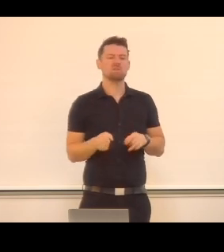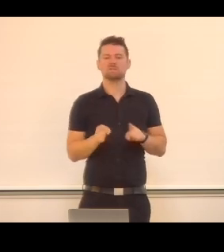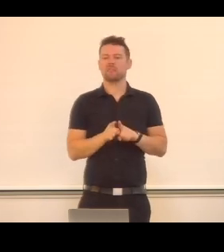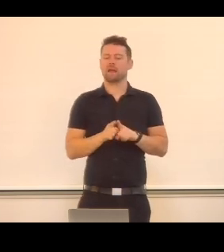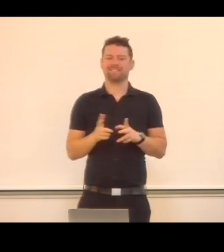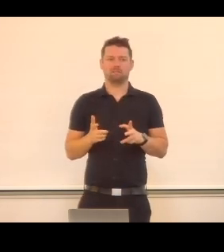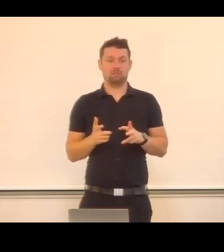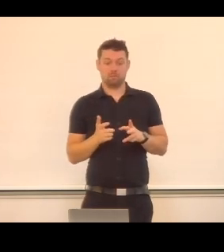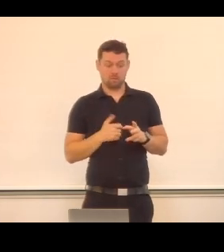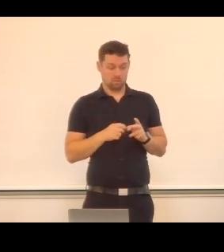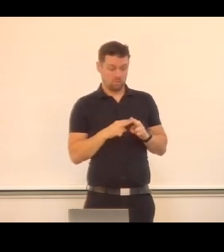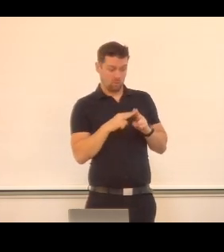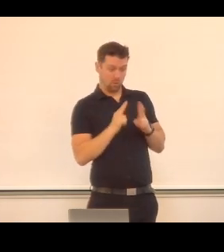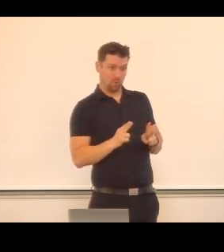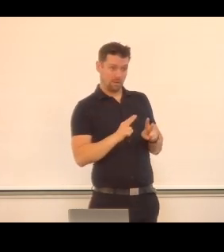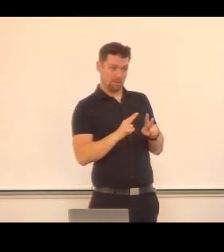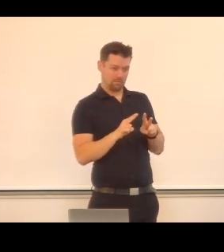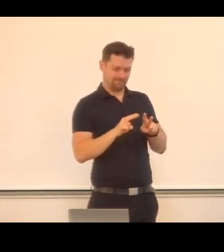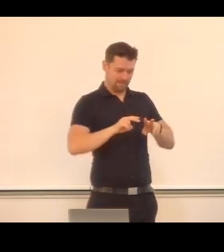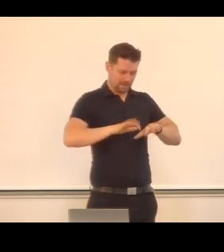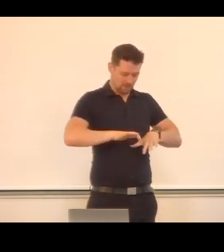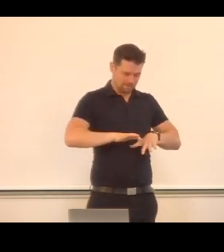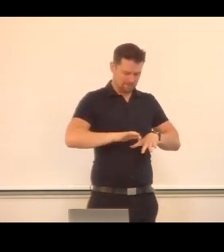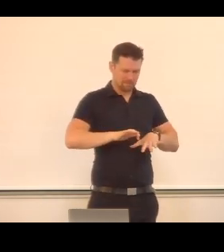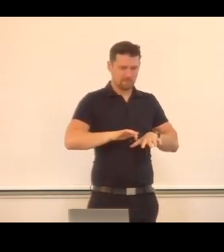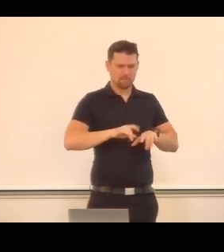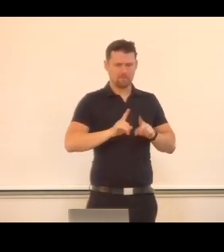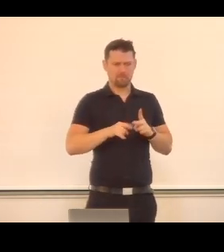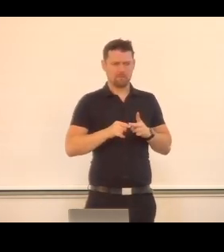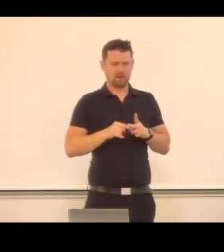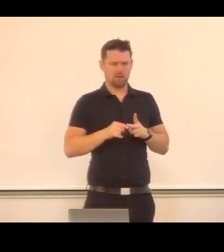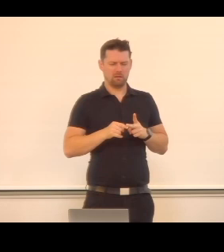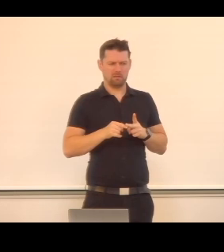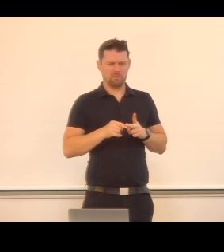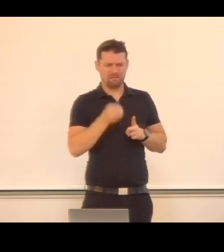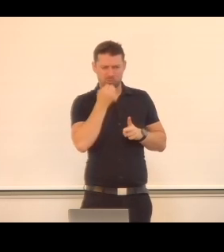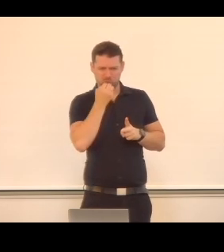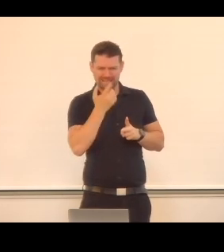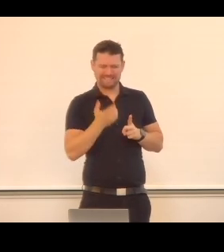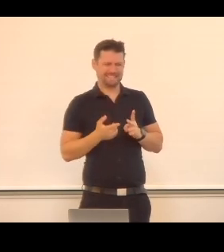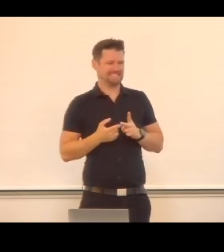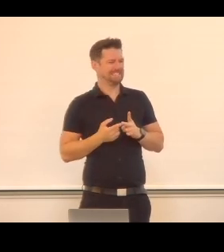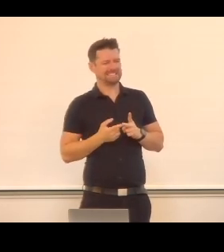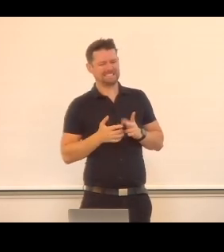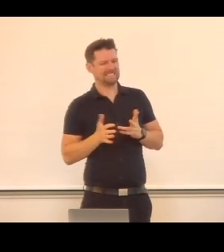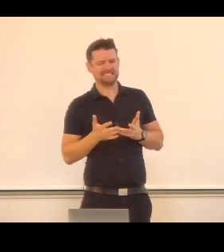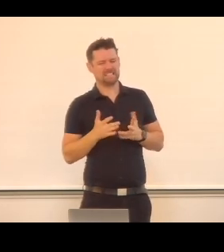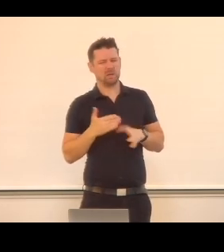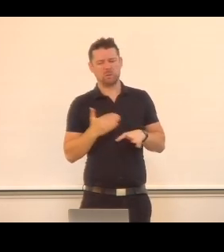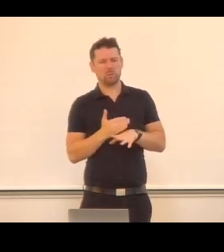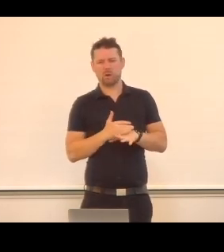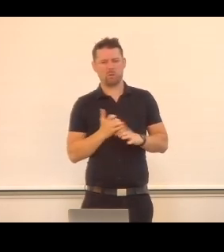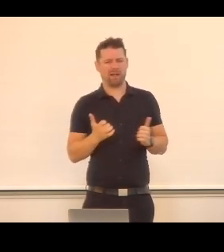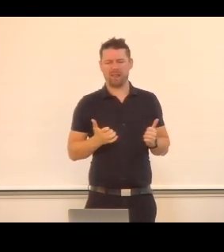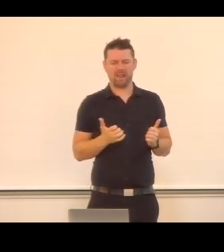where we had laptops, but we're also eating there. It didn't really function very well as a multi-purpose station for that